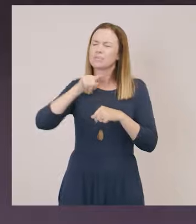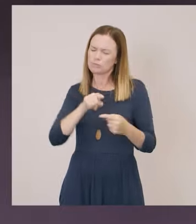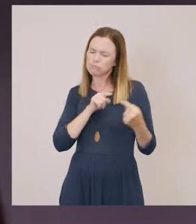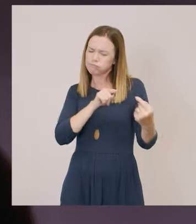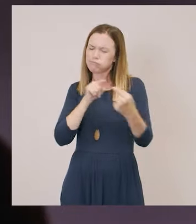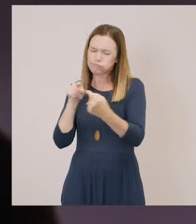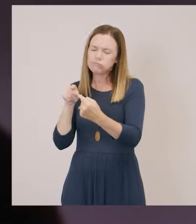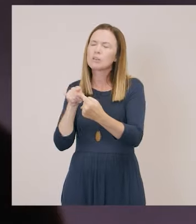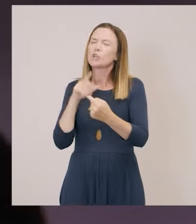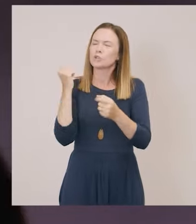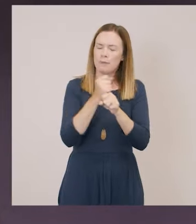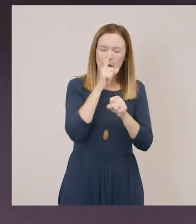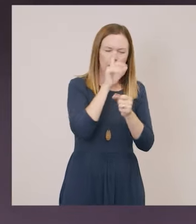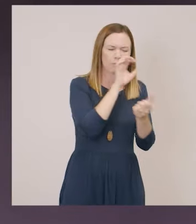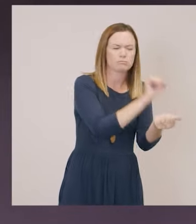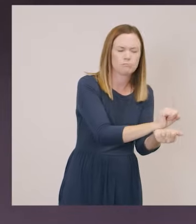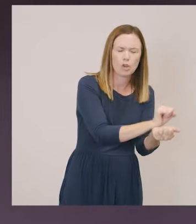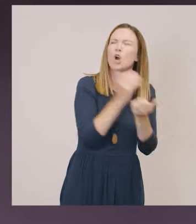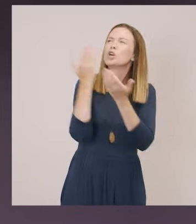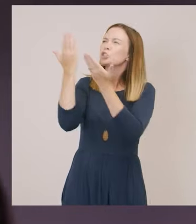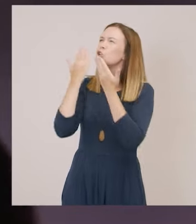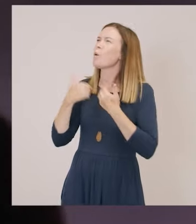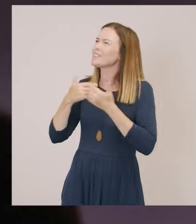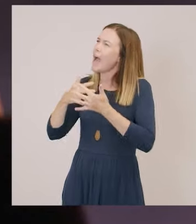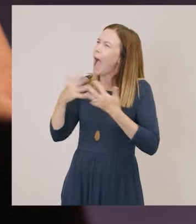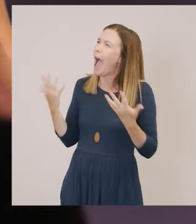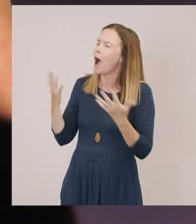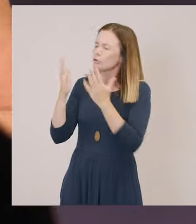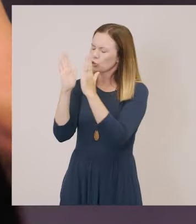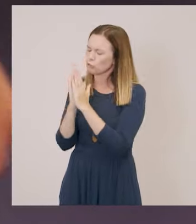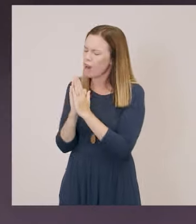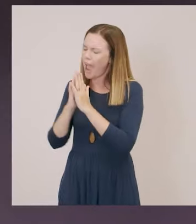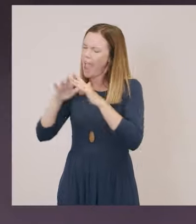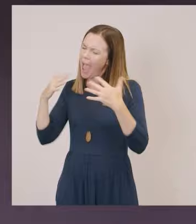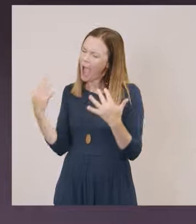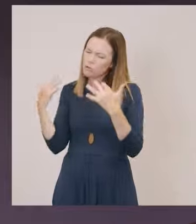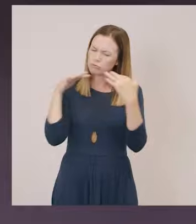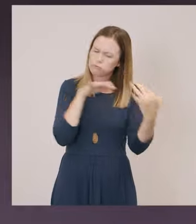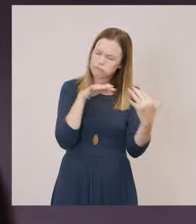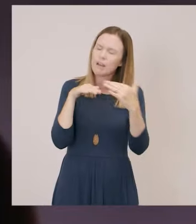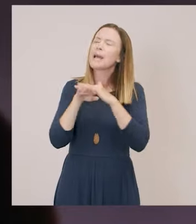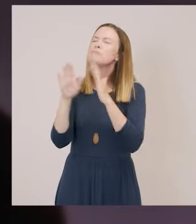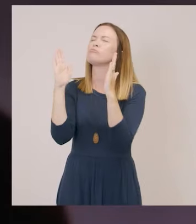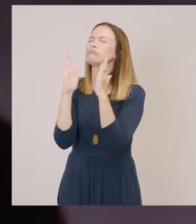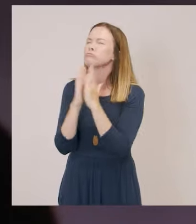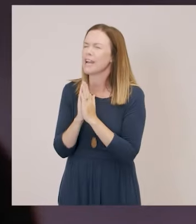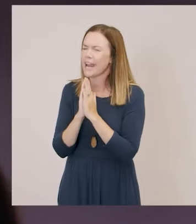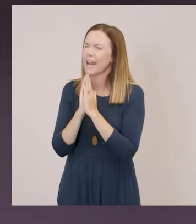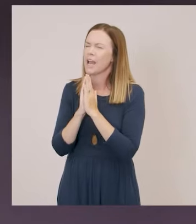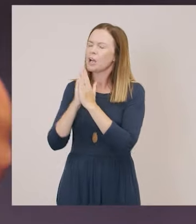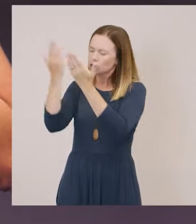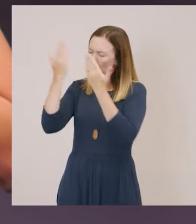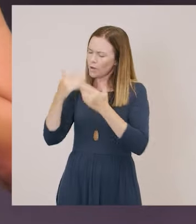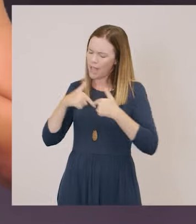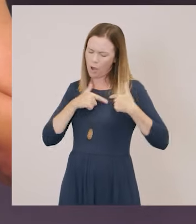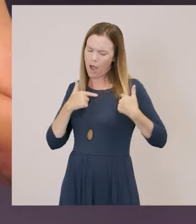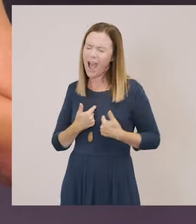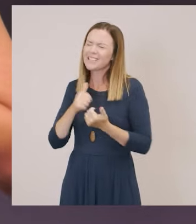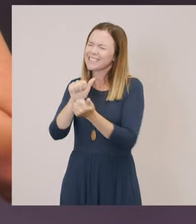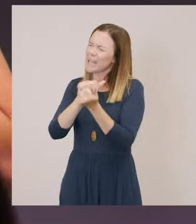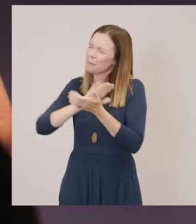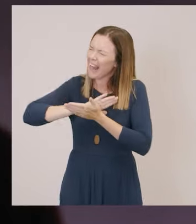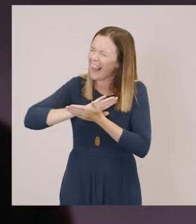God. Show us how to do that. Show us how to pray, Lord, and how to warfare in prayer, God. Show us how to keep our